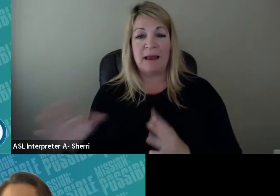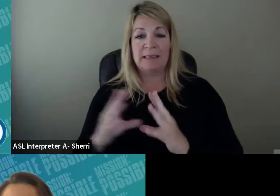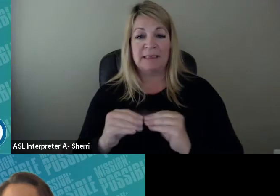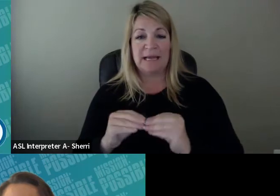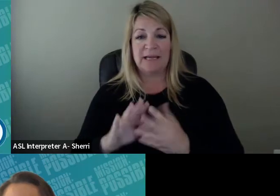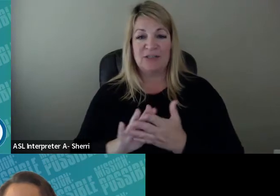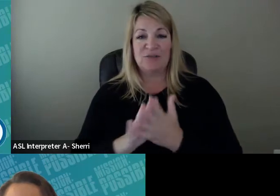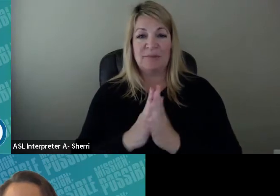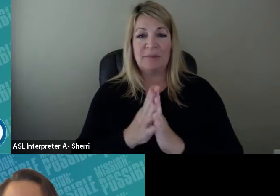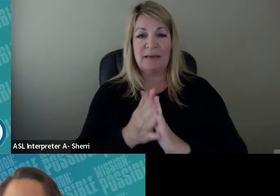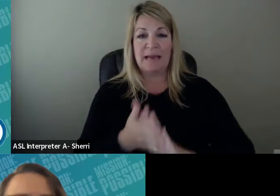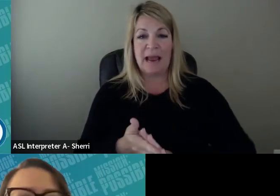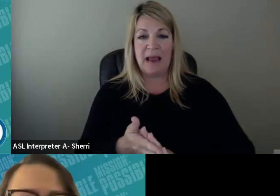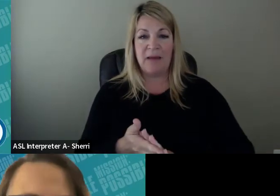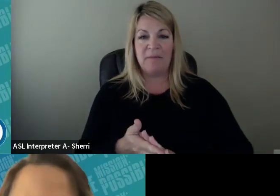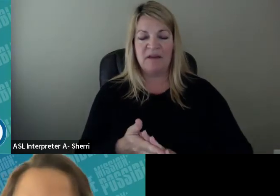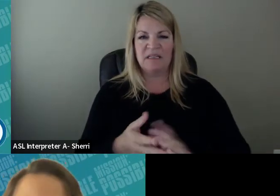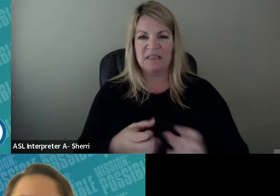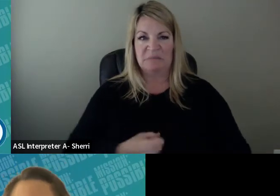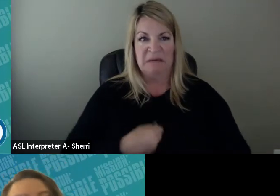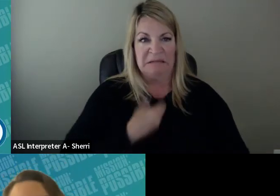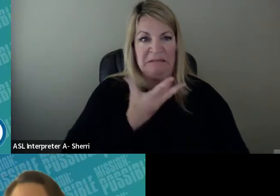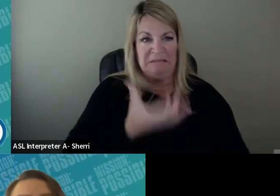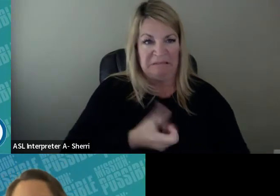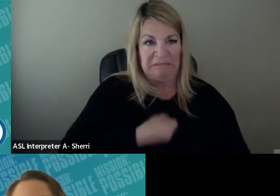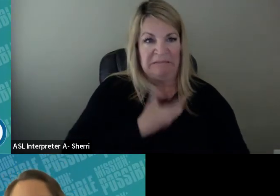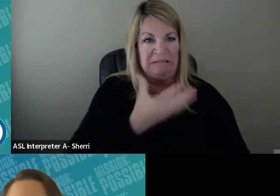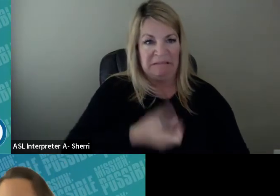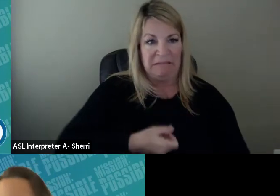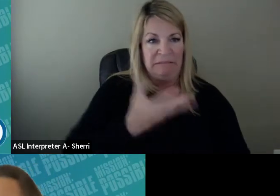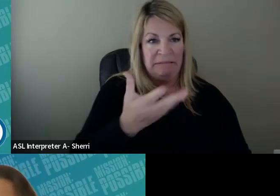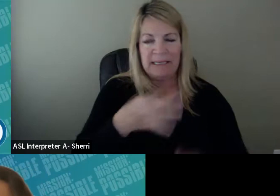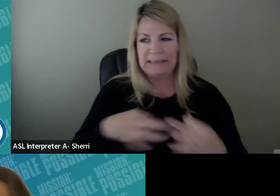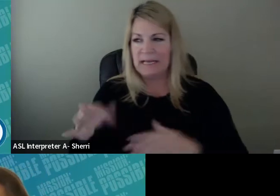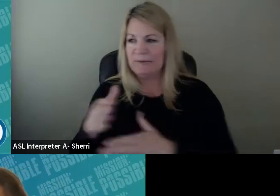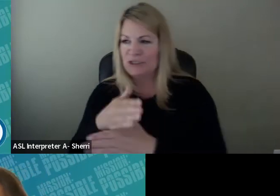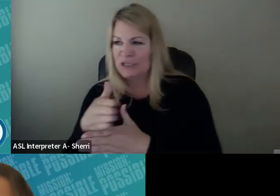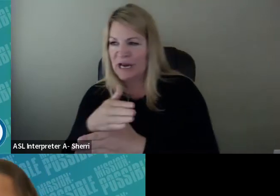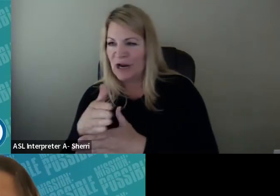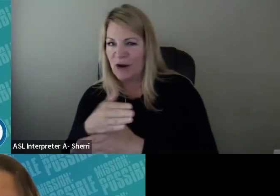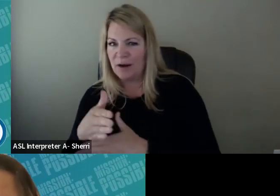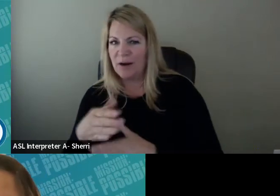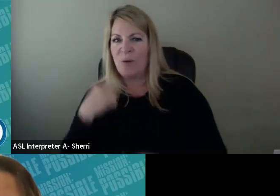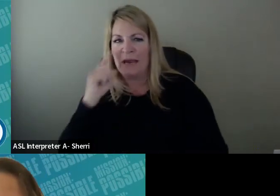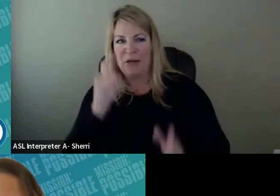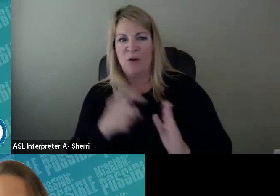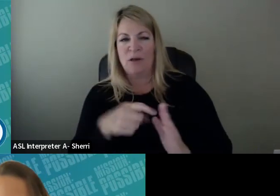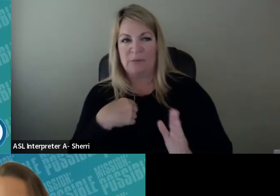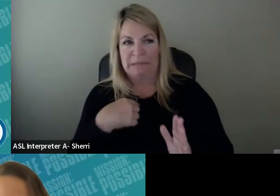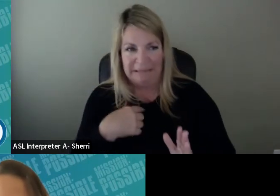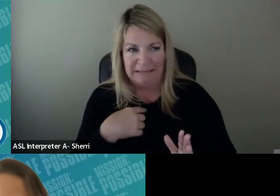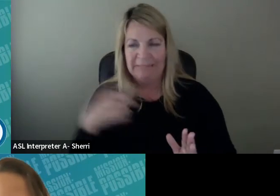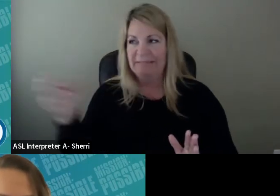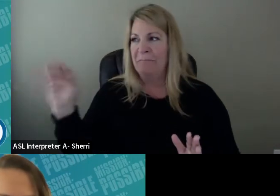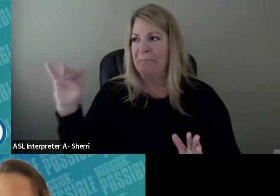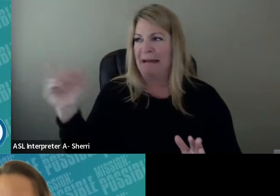became a venting session instead of a shared session. And there were numerous times that we had to call in Mai to